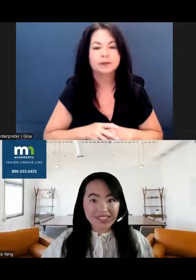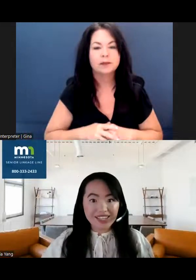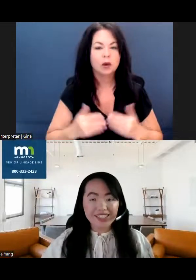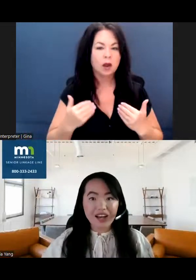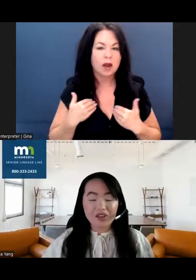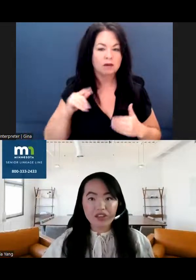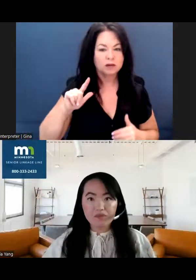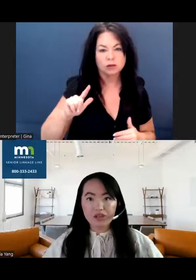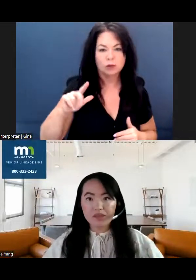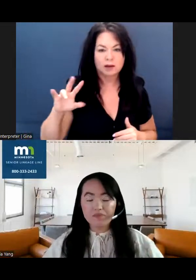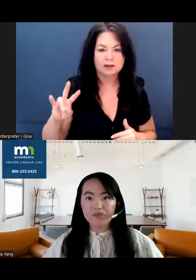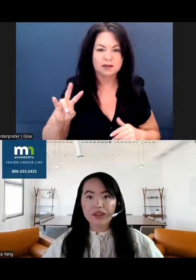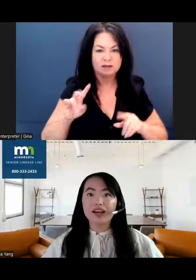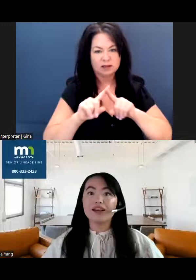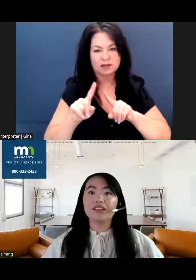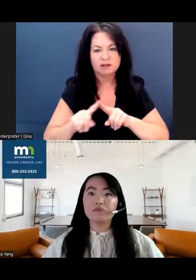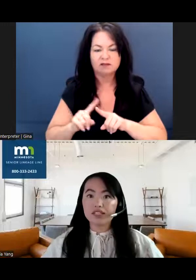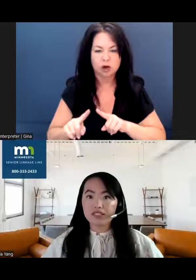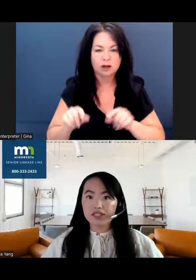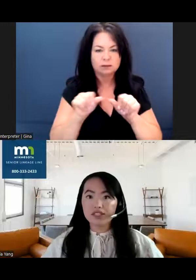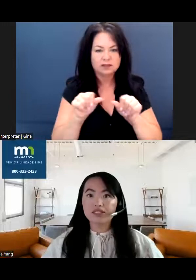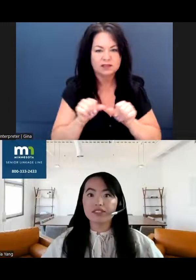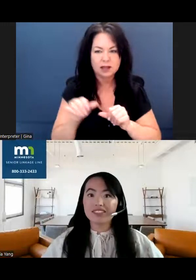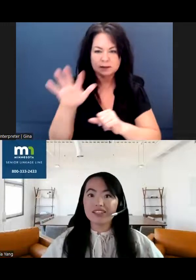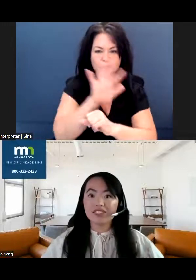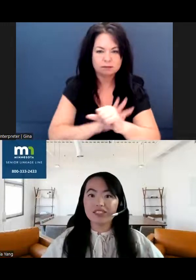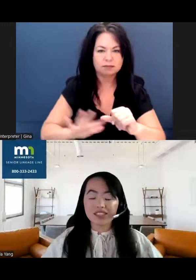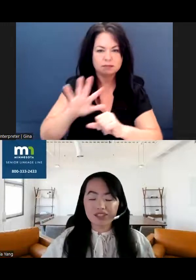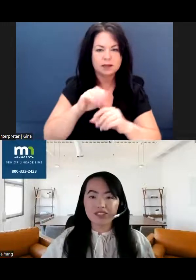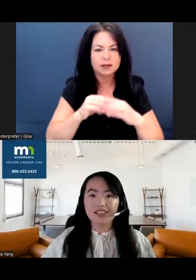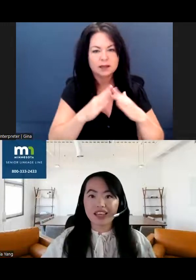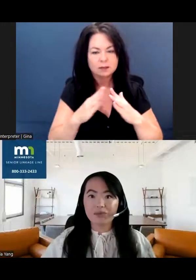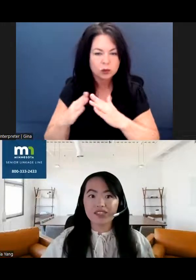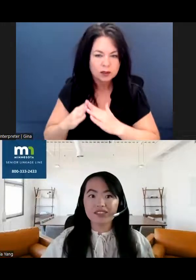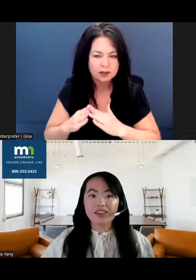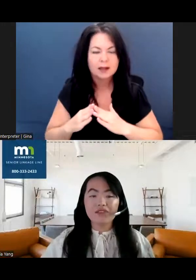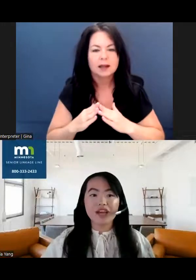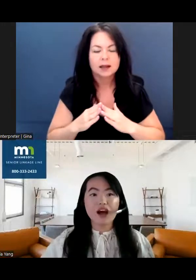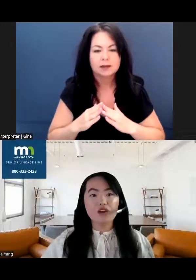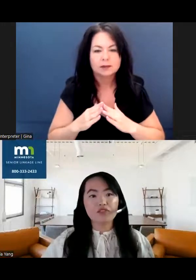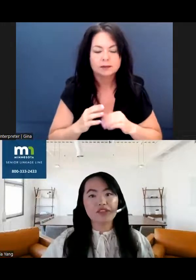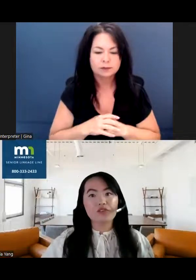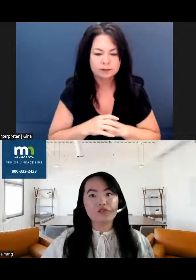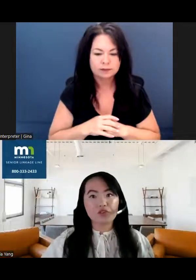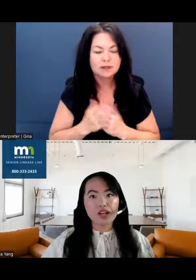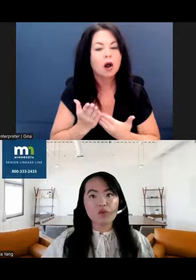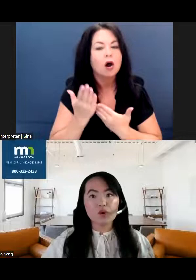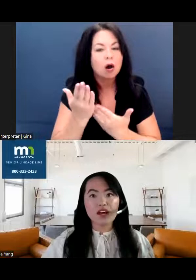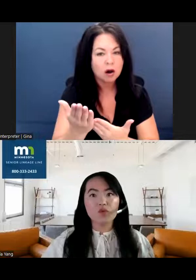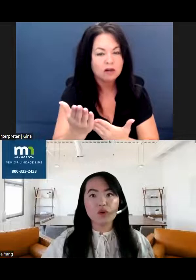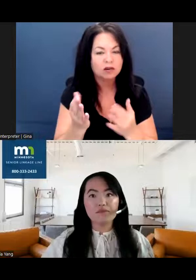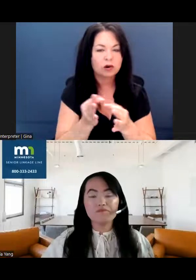27 sites out in the community and community centers, senior centers, and libraries that offer that